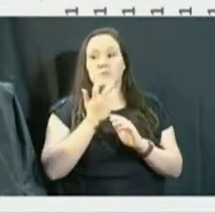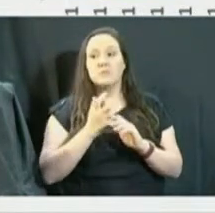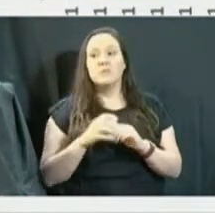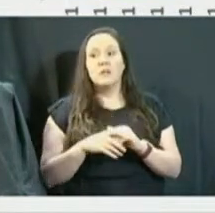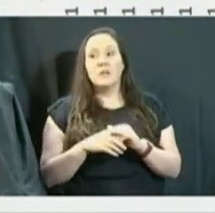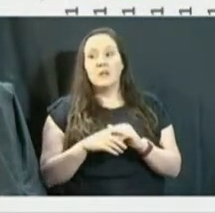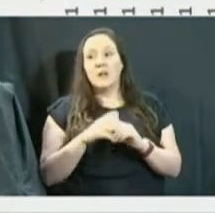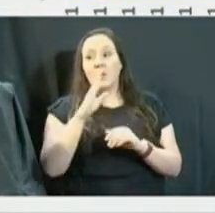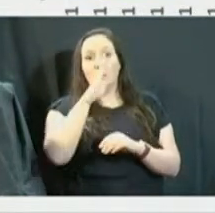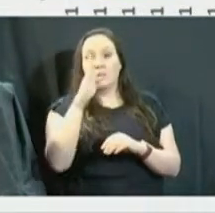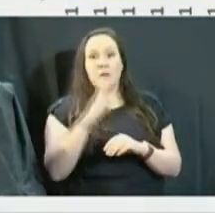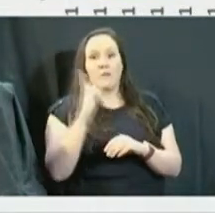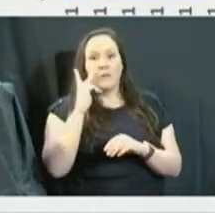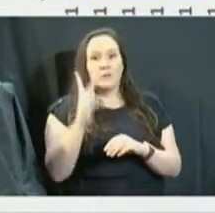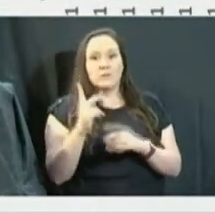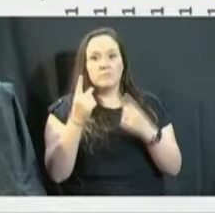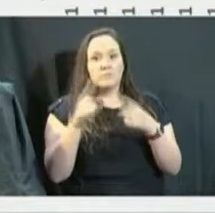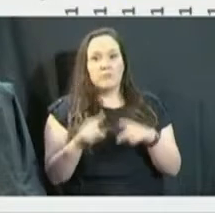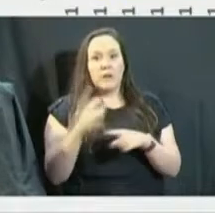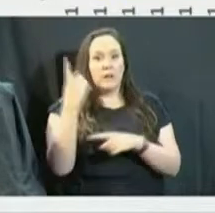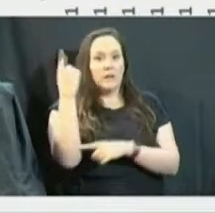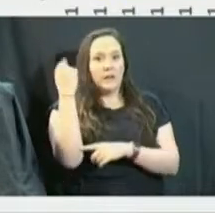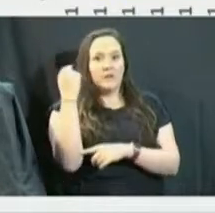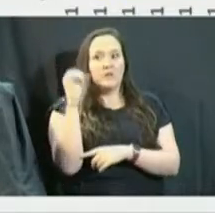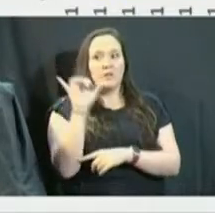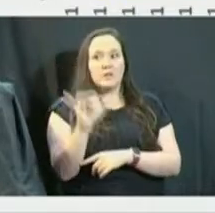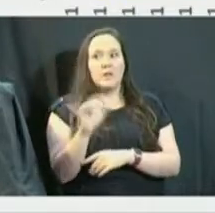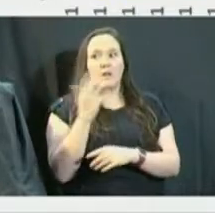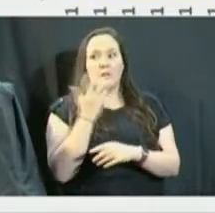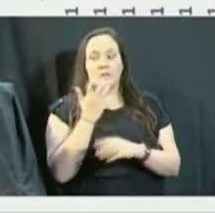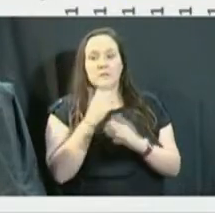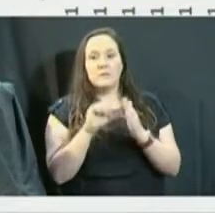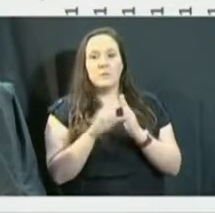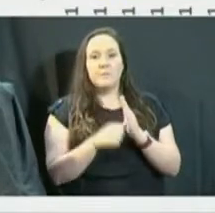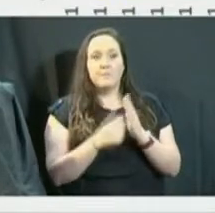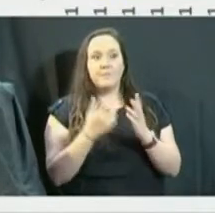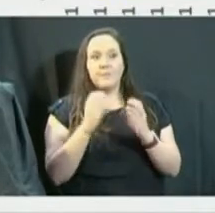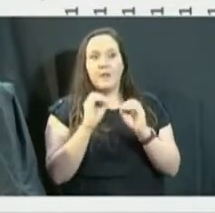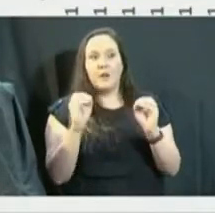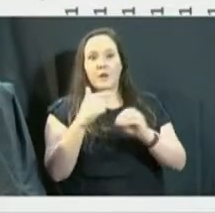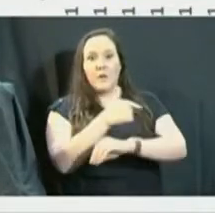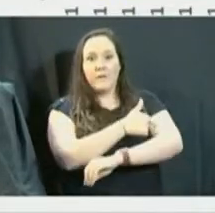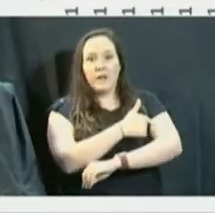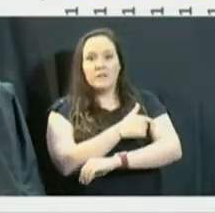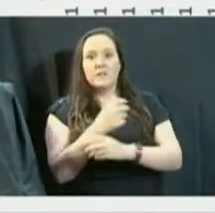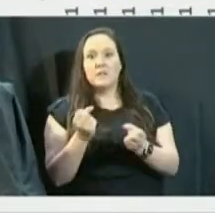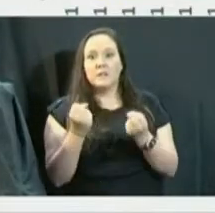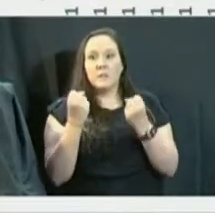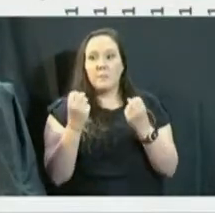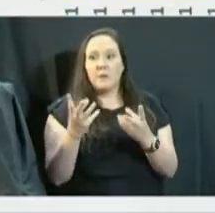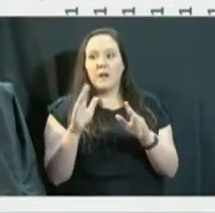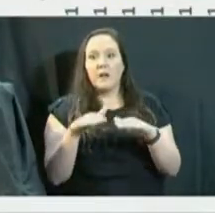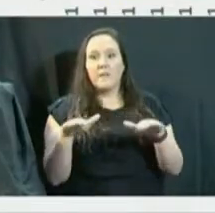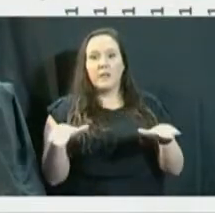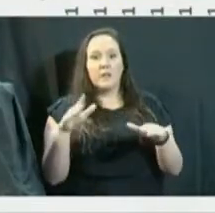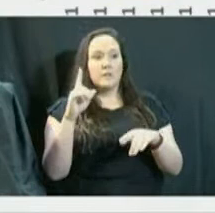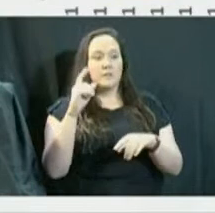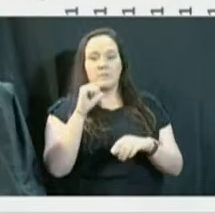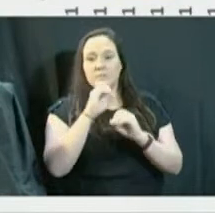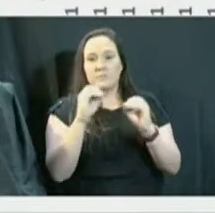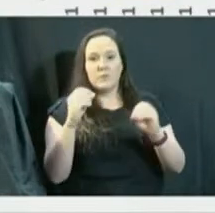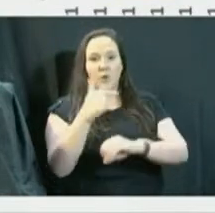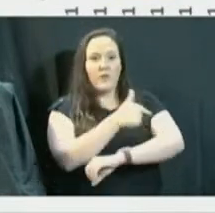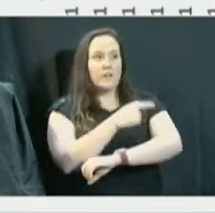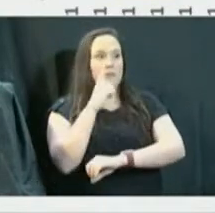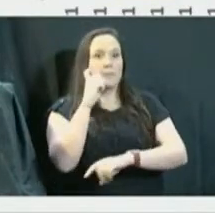something we never saw last year. So it's been quite impressive that those unvaccinated, a lot of those kids are unvaccinated because they can't get vaccinated.